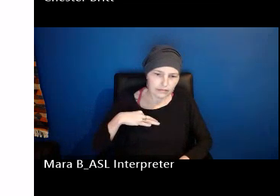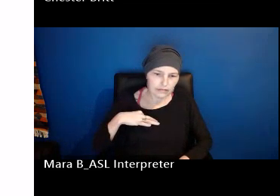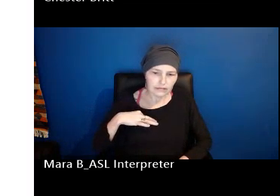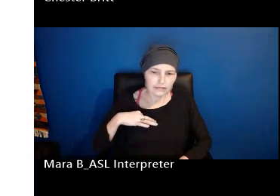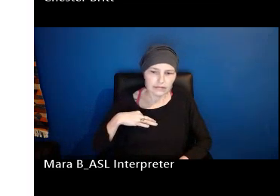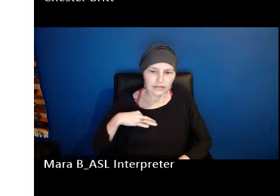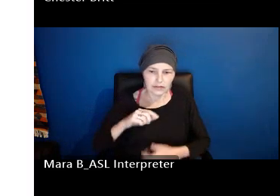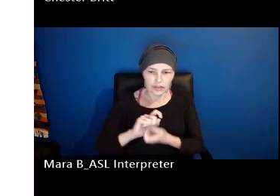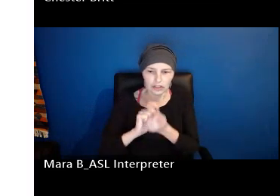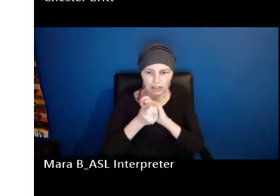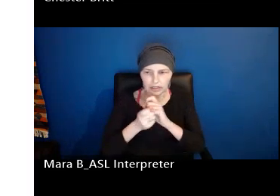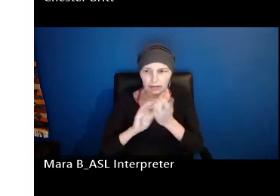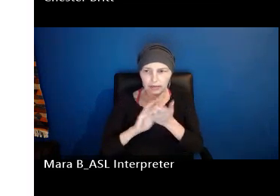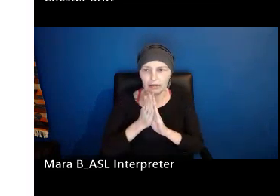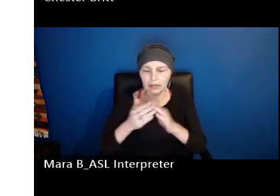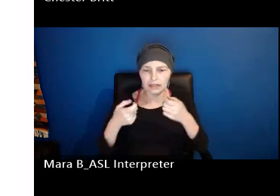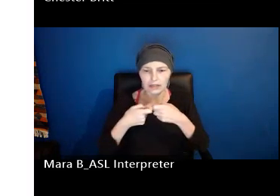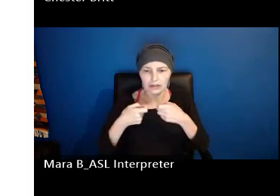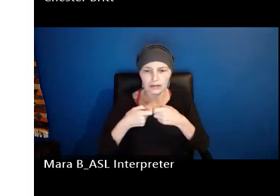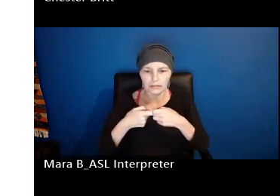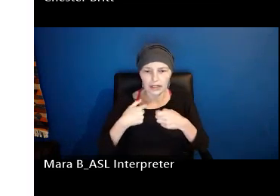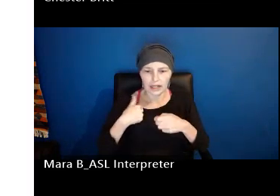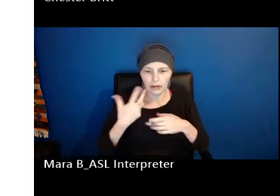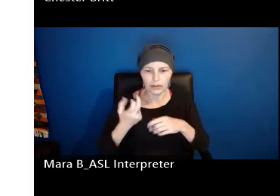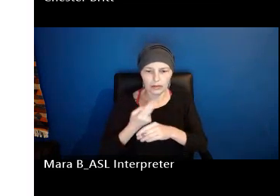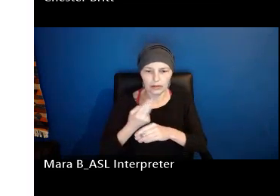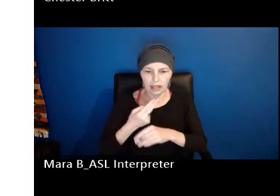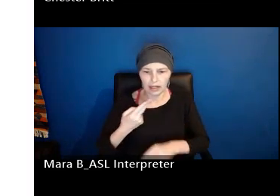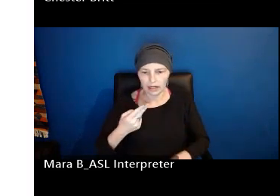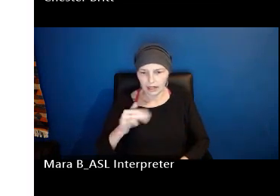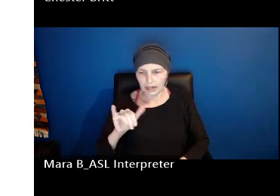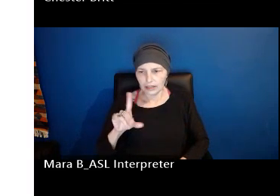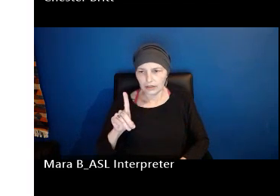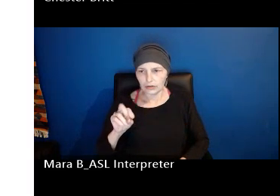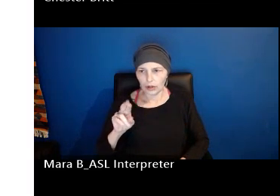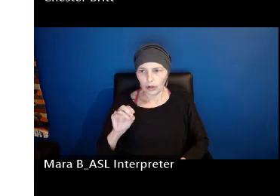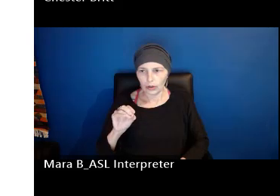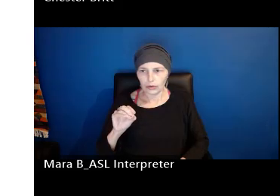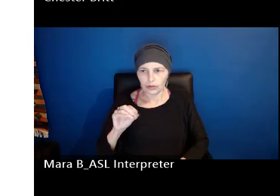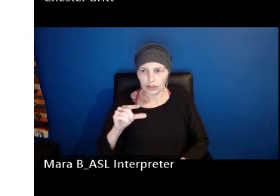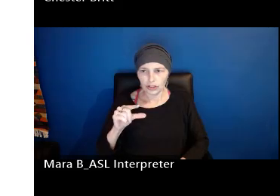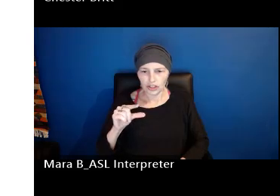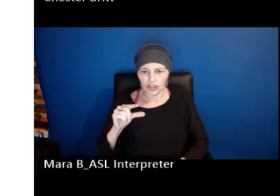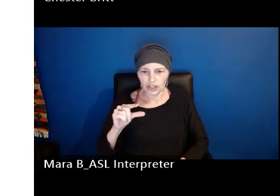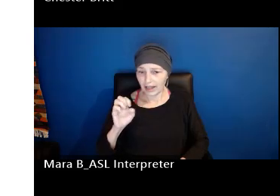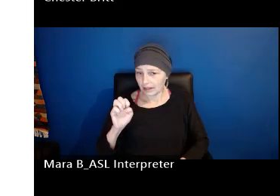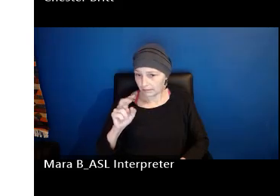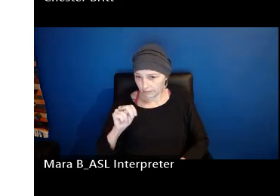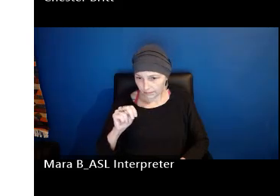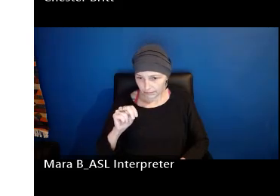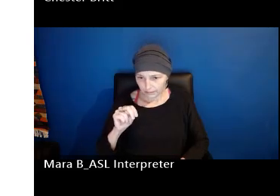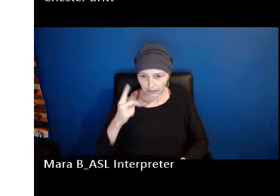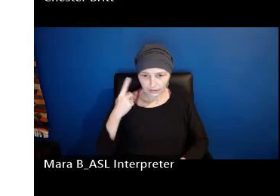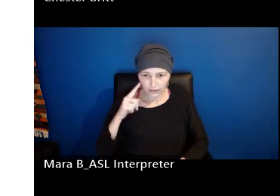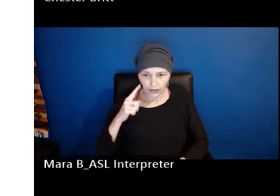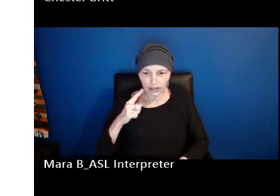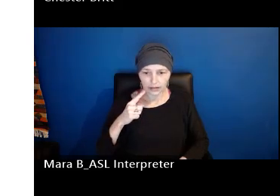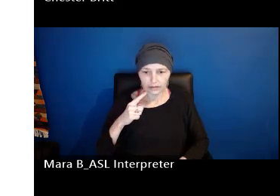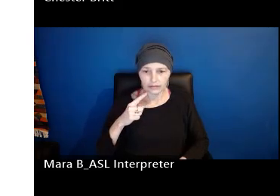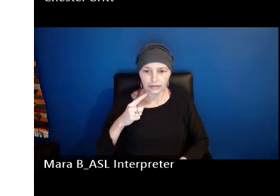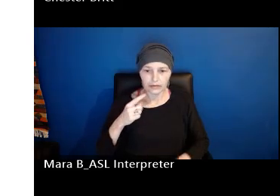bit about using hydrogen for home heating and cooling. It is less energy efficient